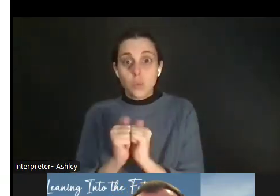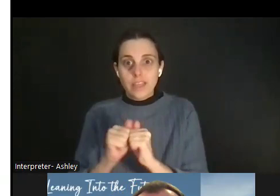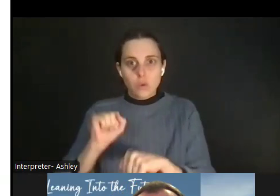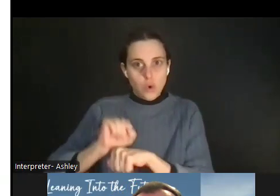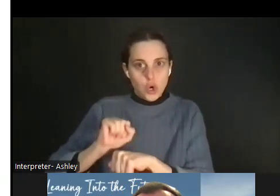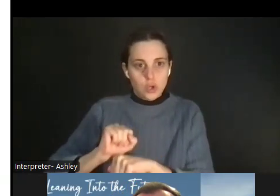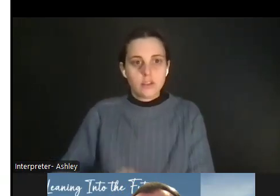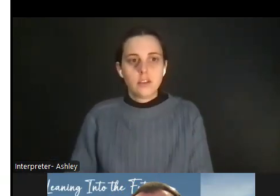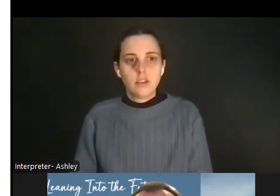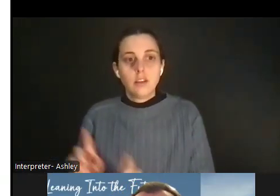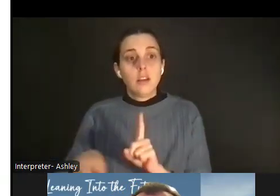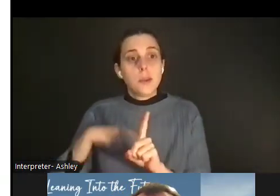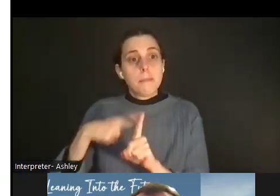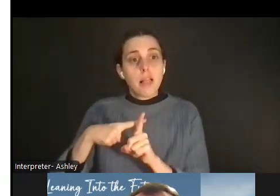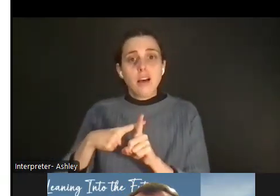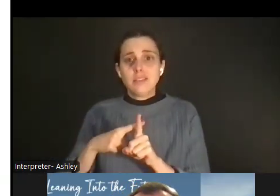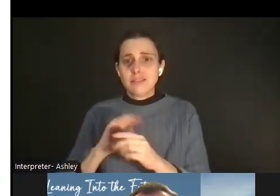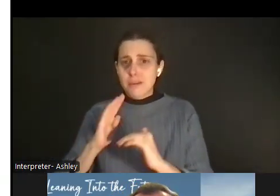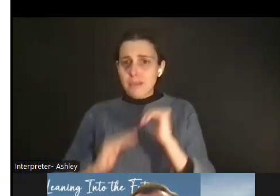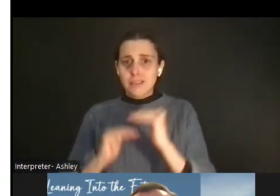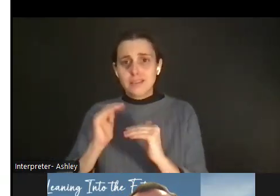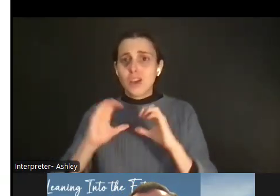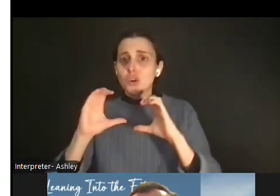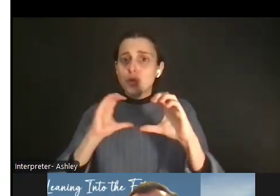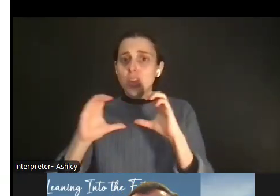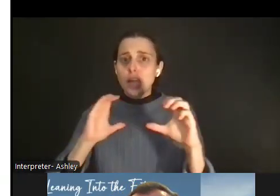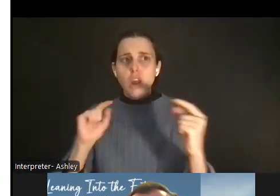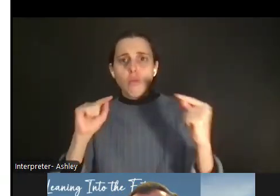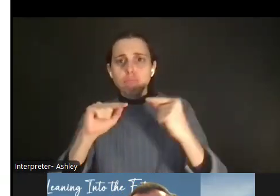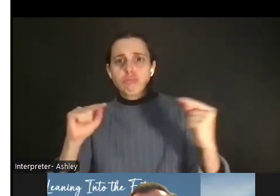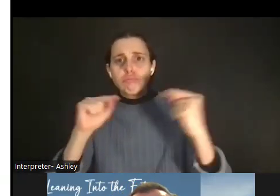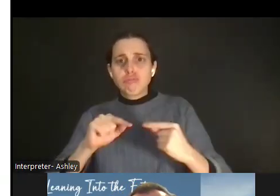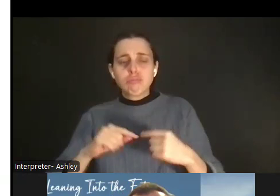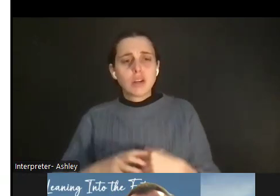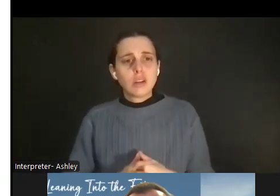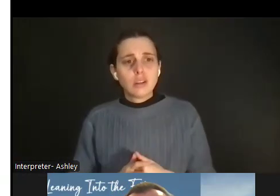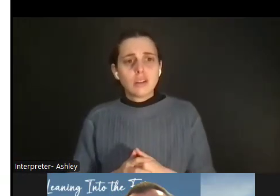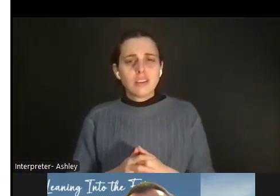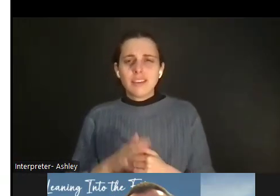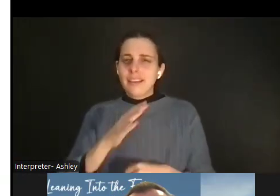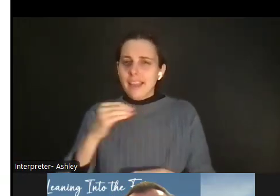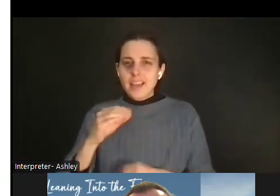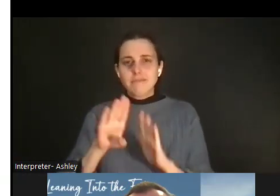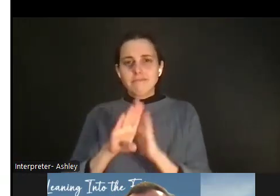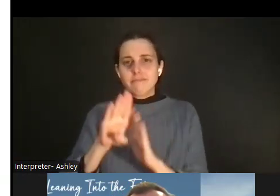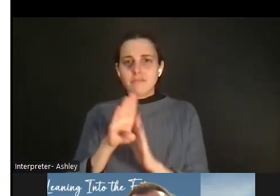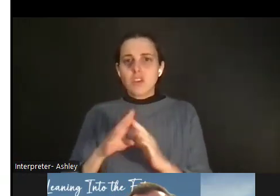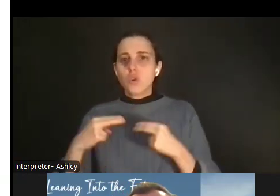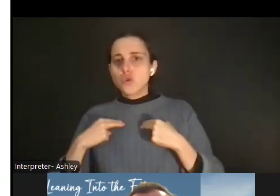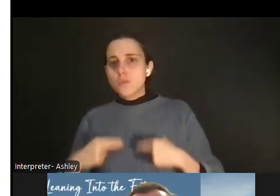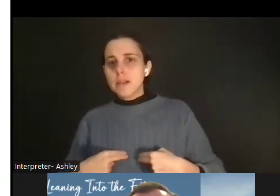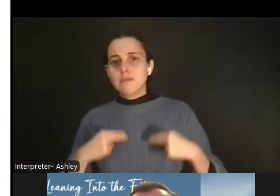it also creates that communication channel and those human-to-human relationship, and it's so important,